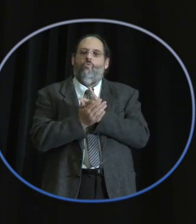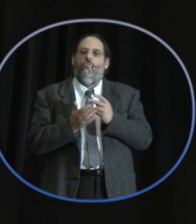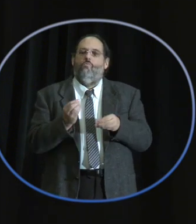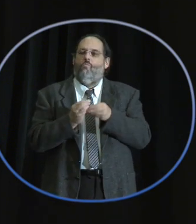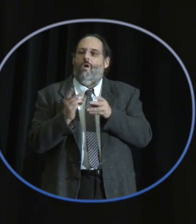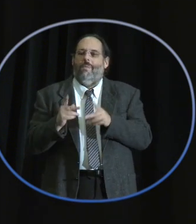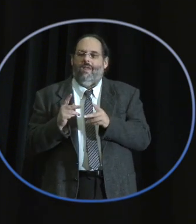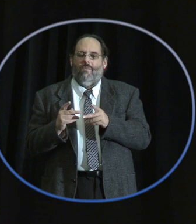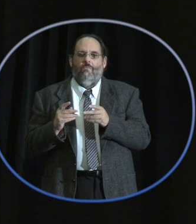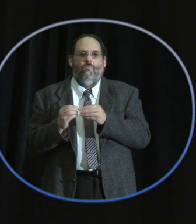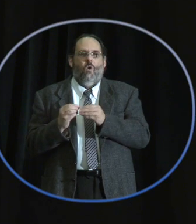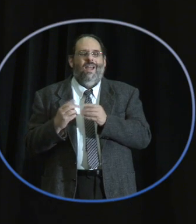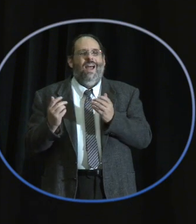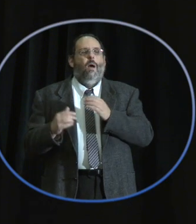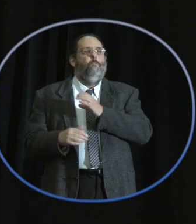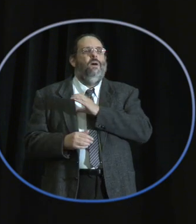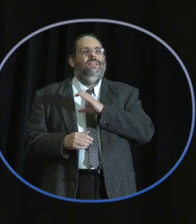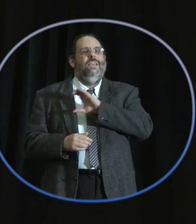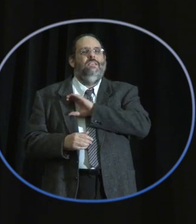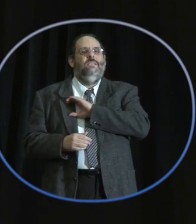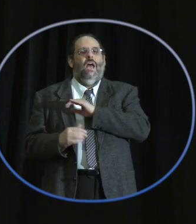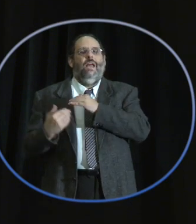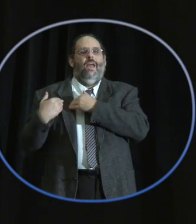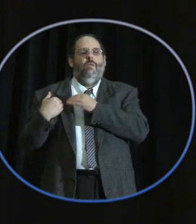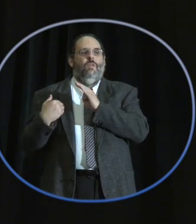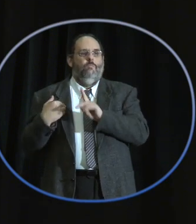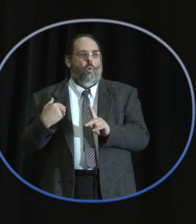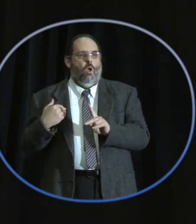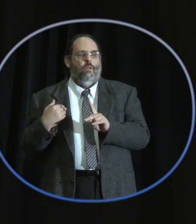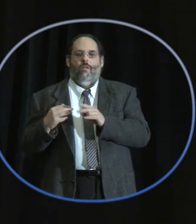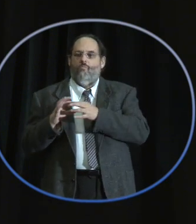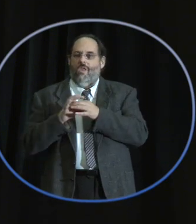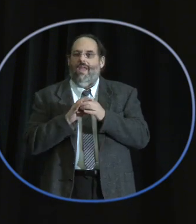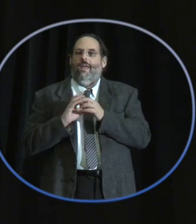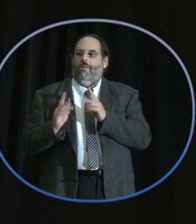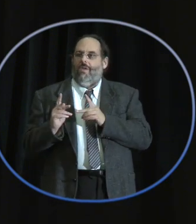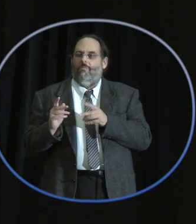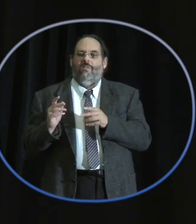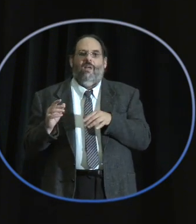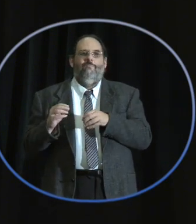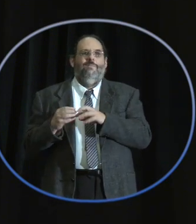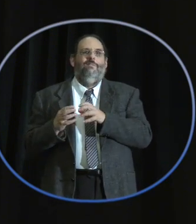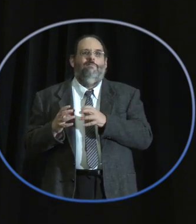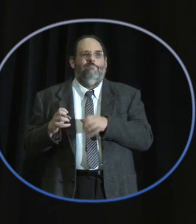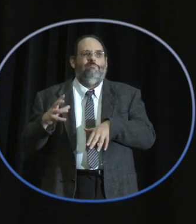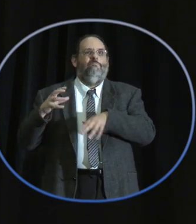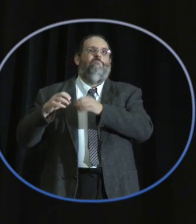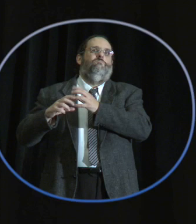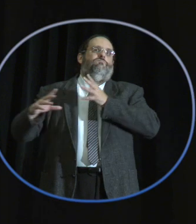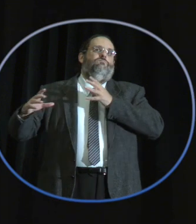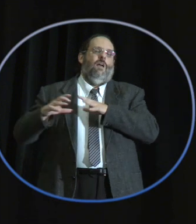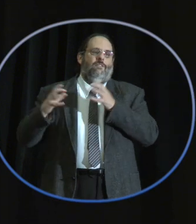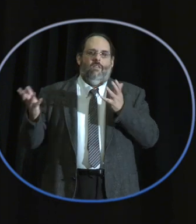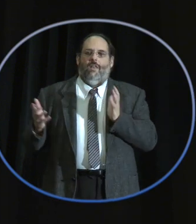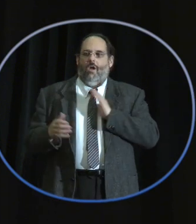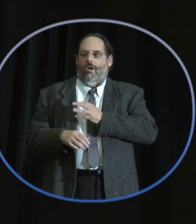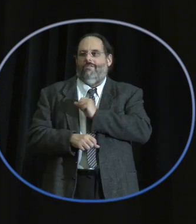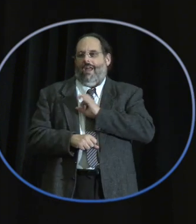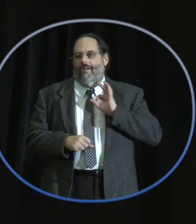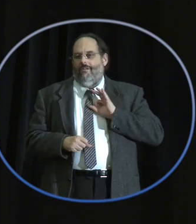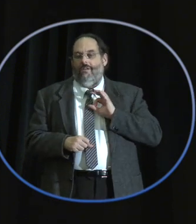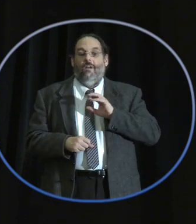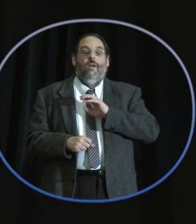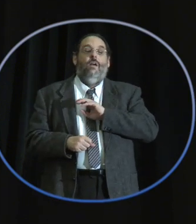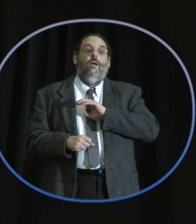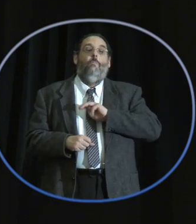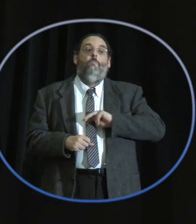of the Police Accountability Board and all of its related entities, and that swelled our ranks tremendously. Mayor